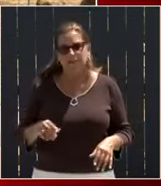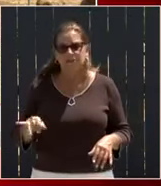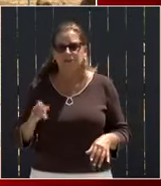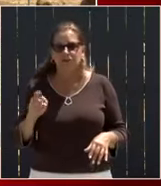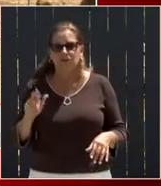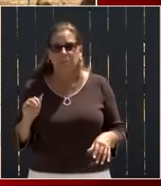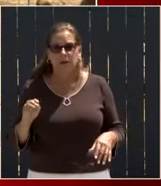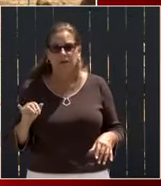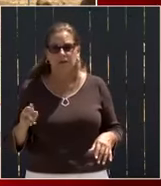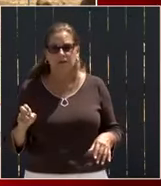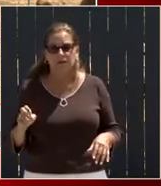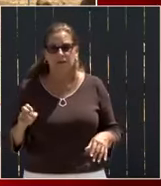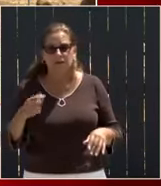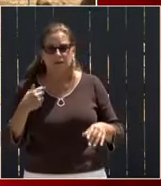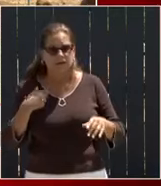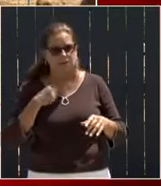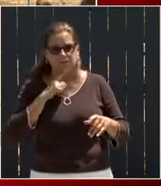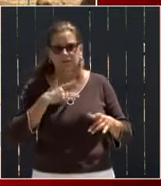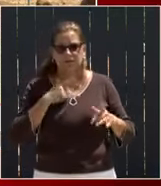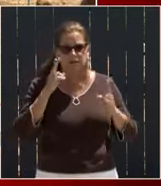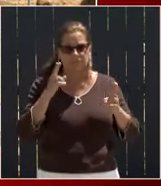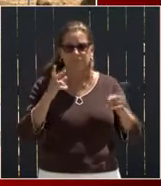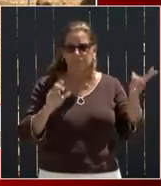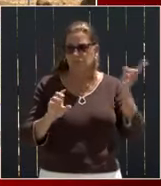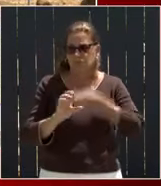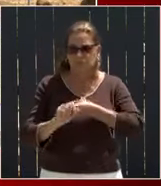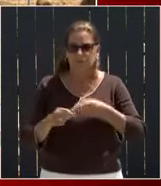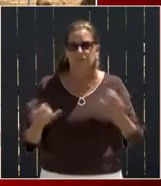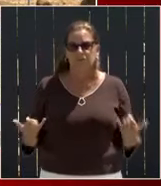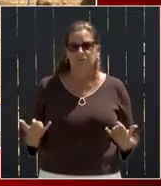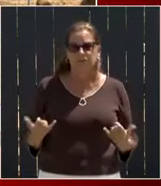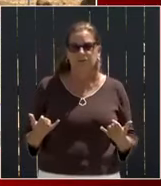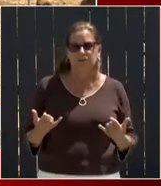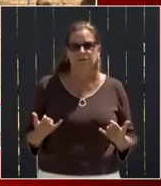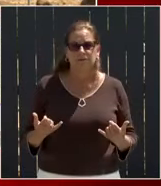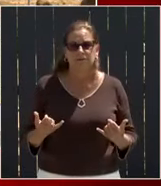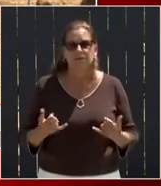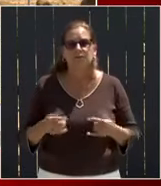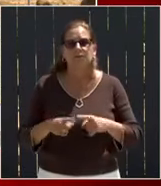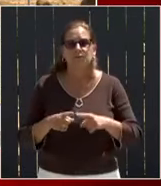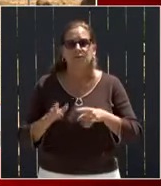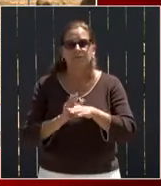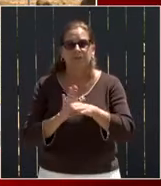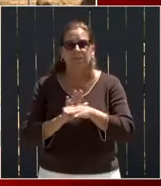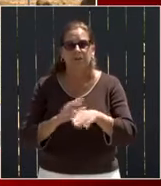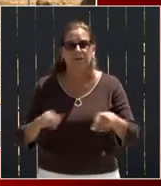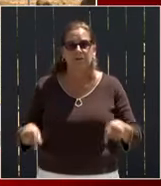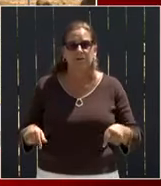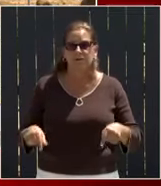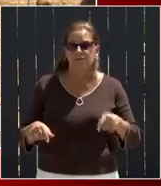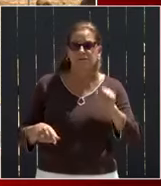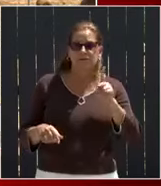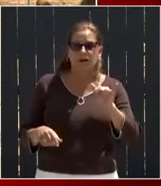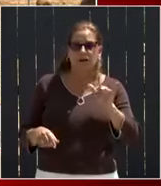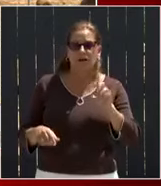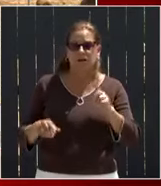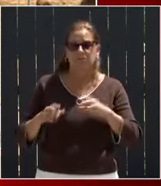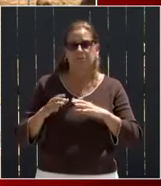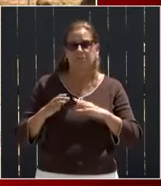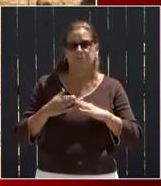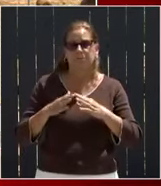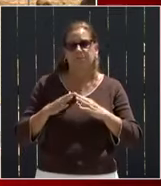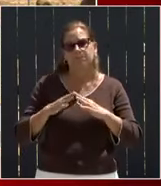Bowser, the city, and all of you here today to celebrate the wonderful development of Skyland Town Center. PNC has provided capital for the retail